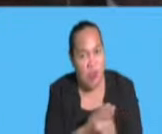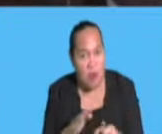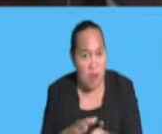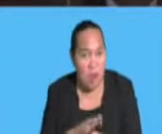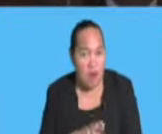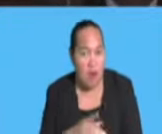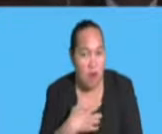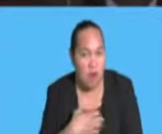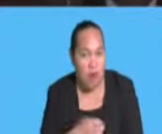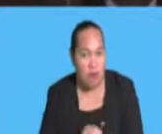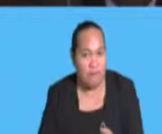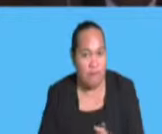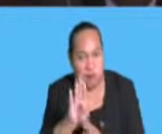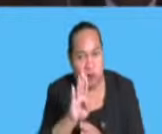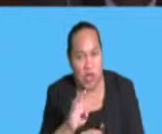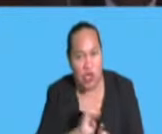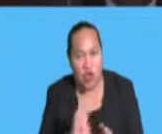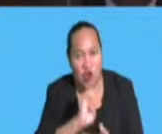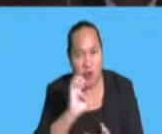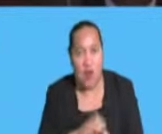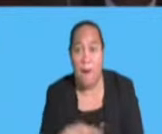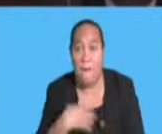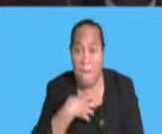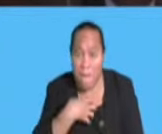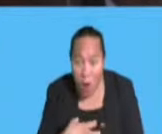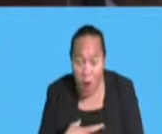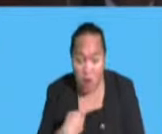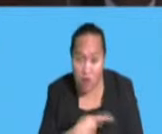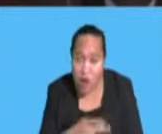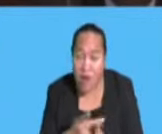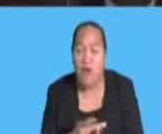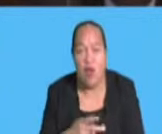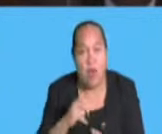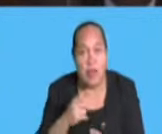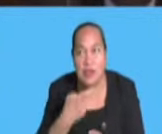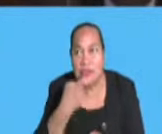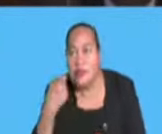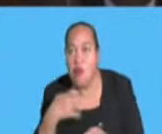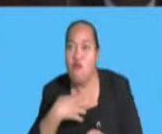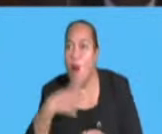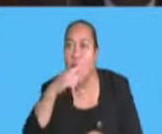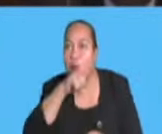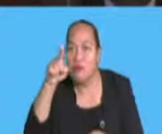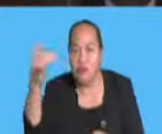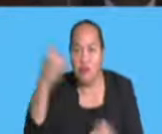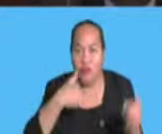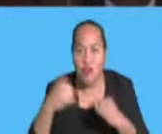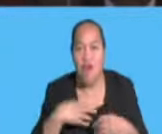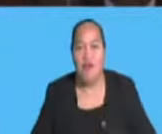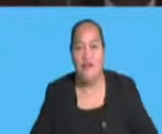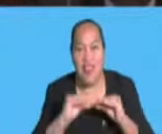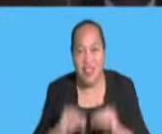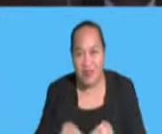meaner economy. A more productive Fiji will attract more investment and more robust economy. This will mean that workers